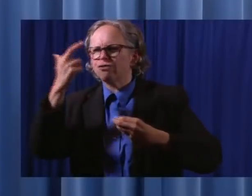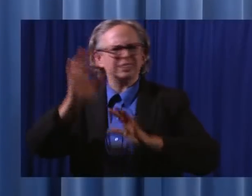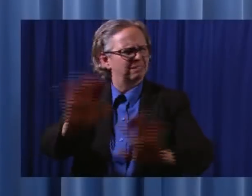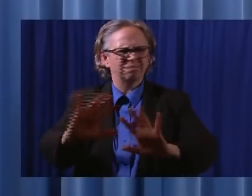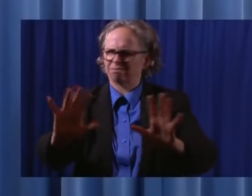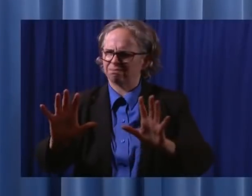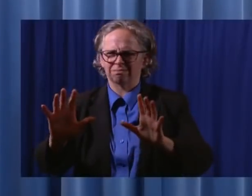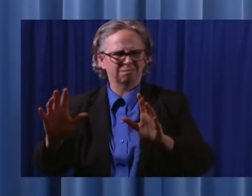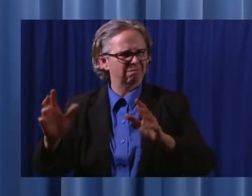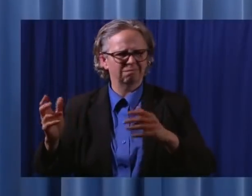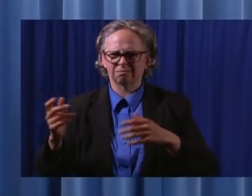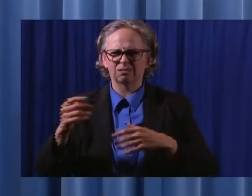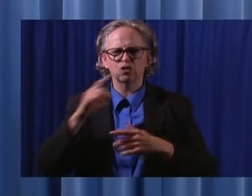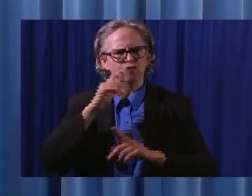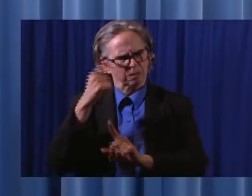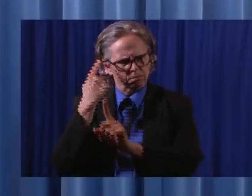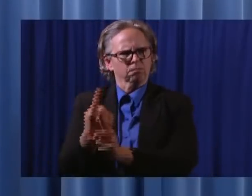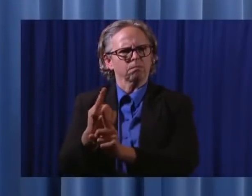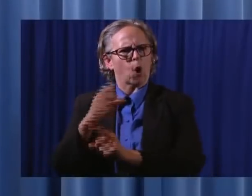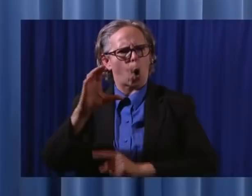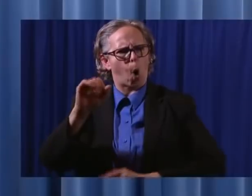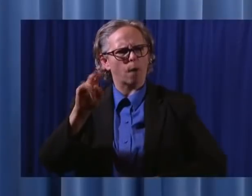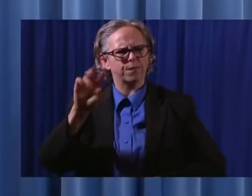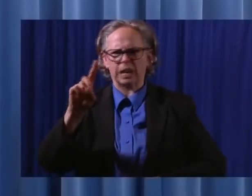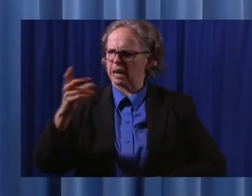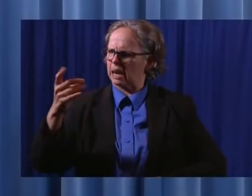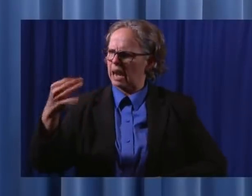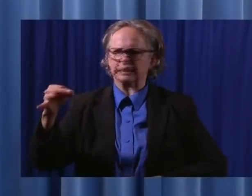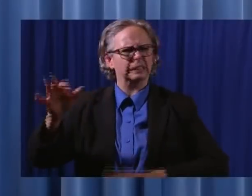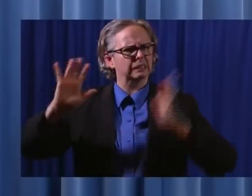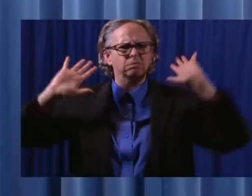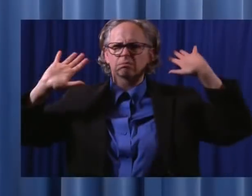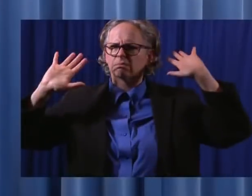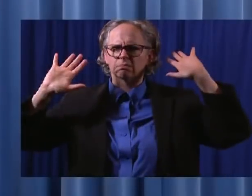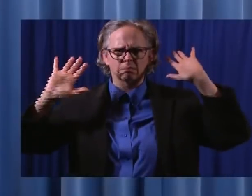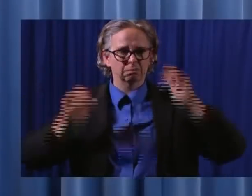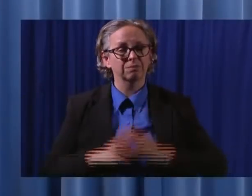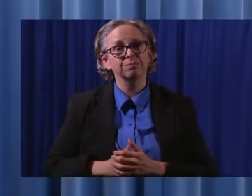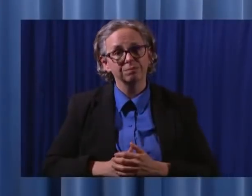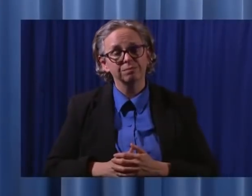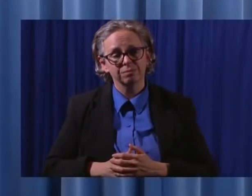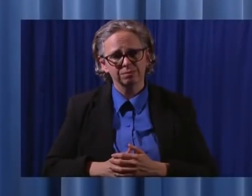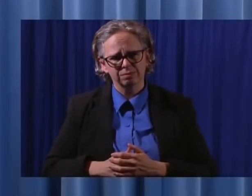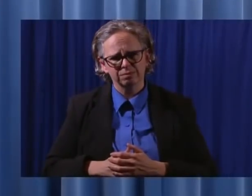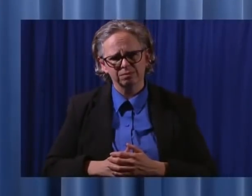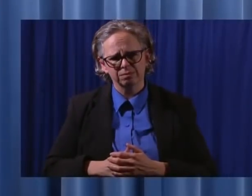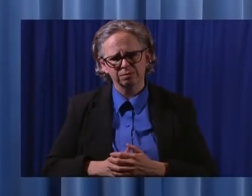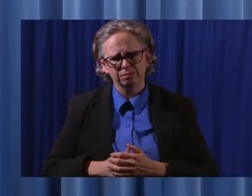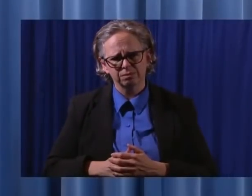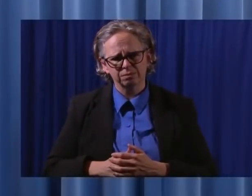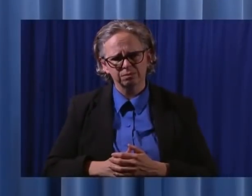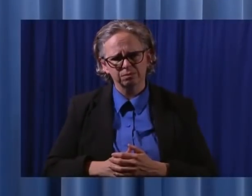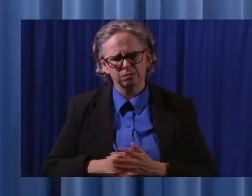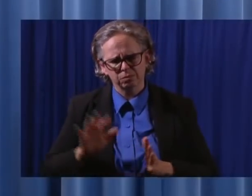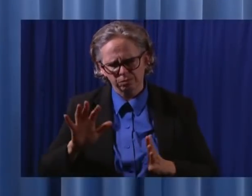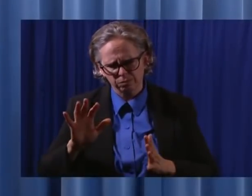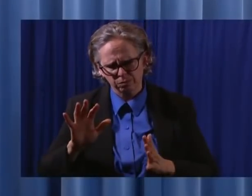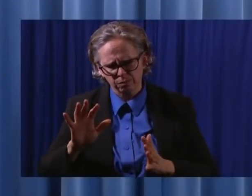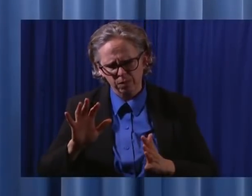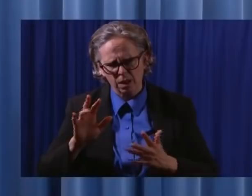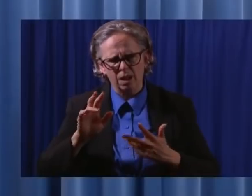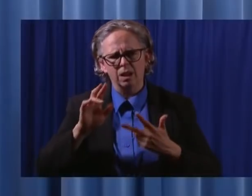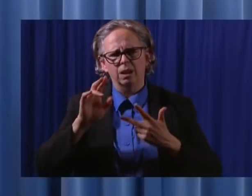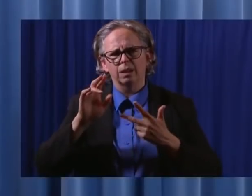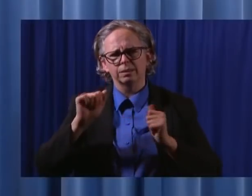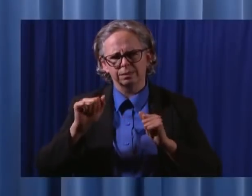to increase. So that's how the numbers we look at. And I'll go back to the kind of the bigger question that